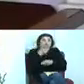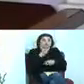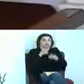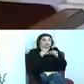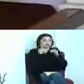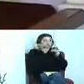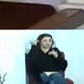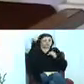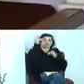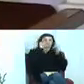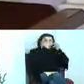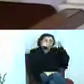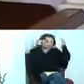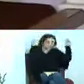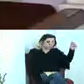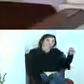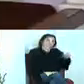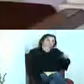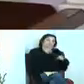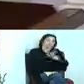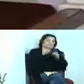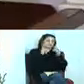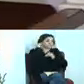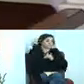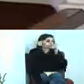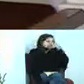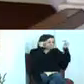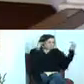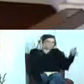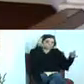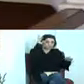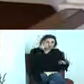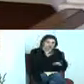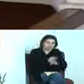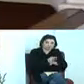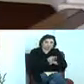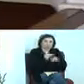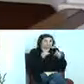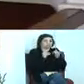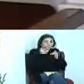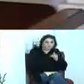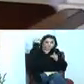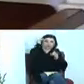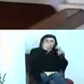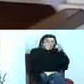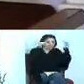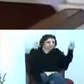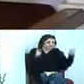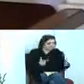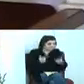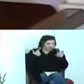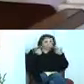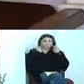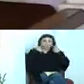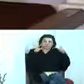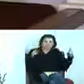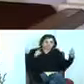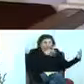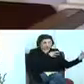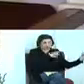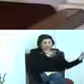promises, next level faith, next level living, you are declaring